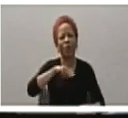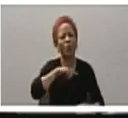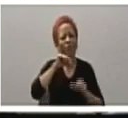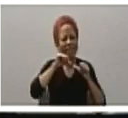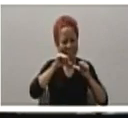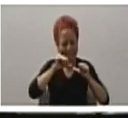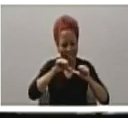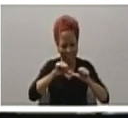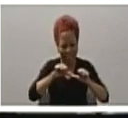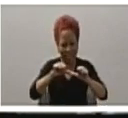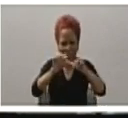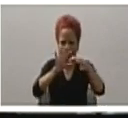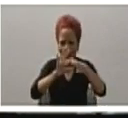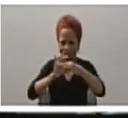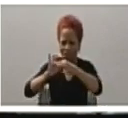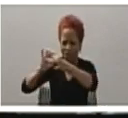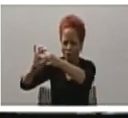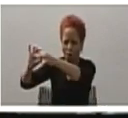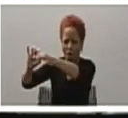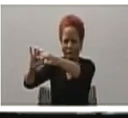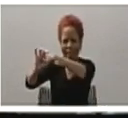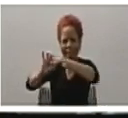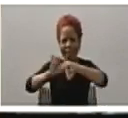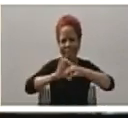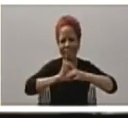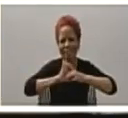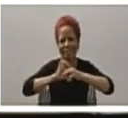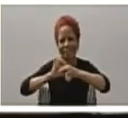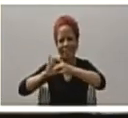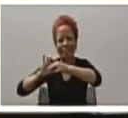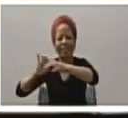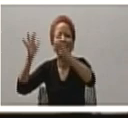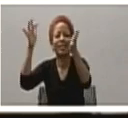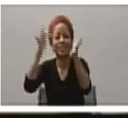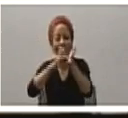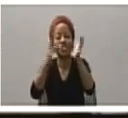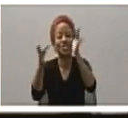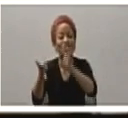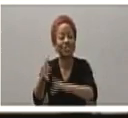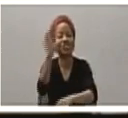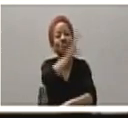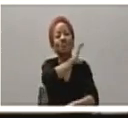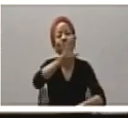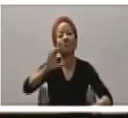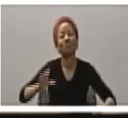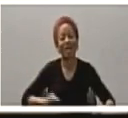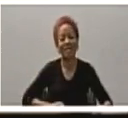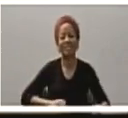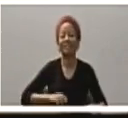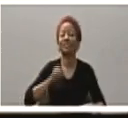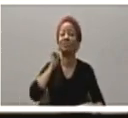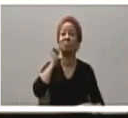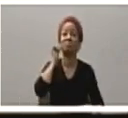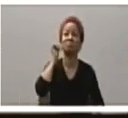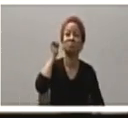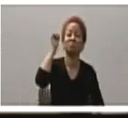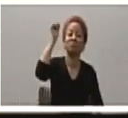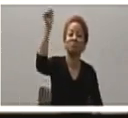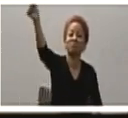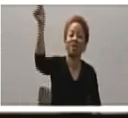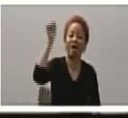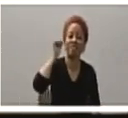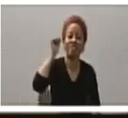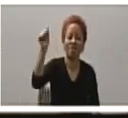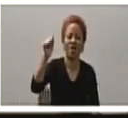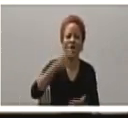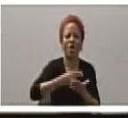we can remain united in order to bear fruits is Jesus Christ himself. It is Jesus Christ and his holy